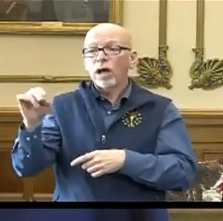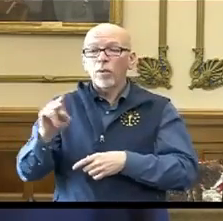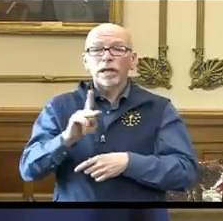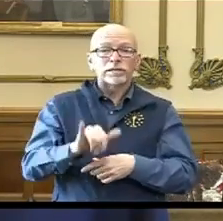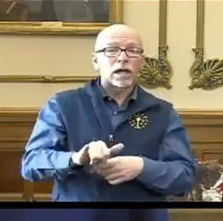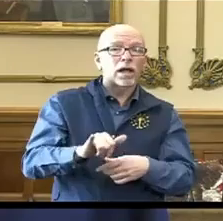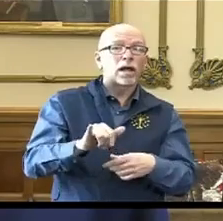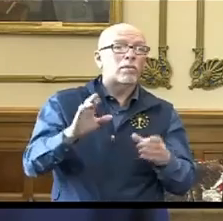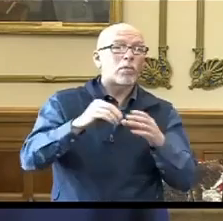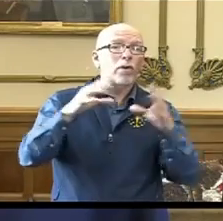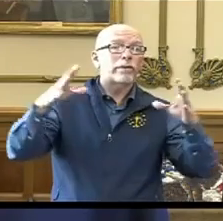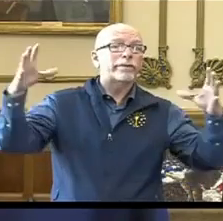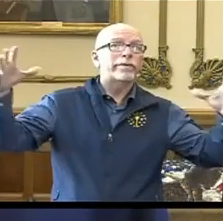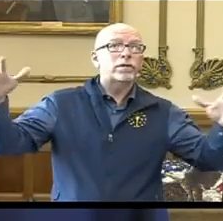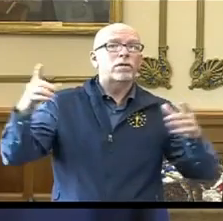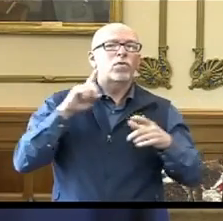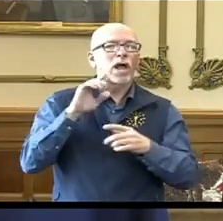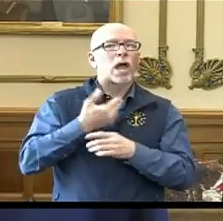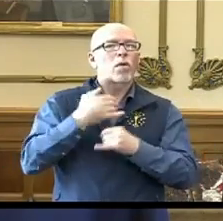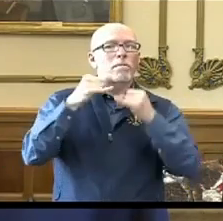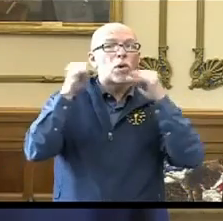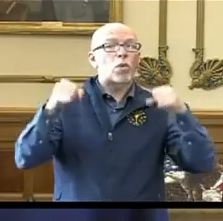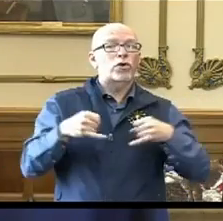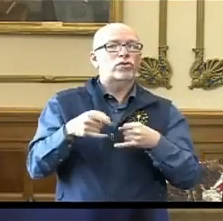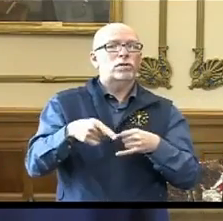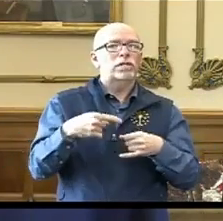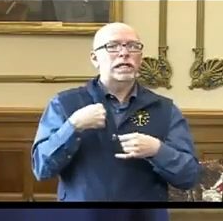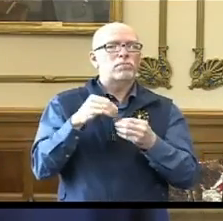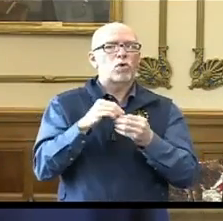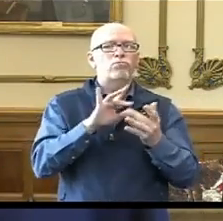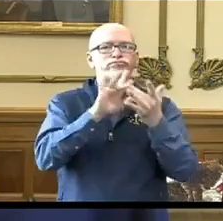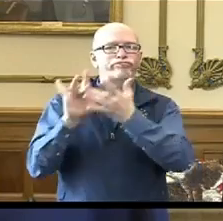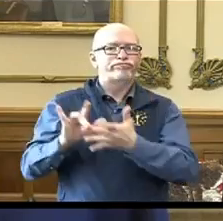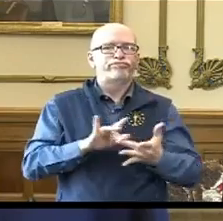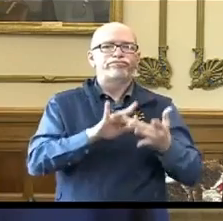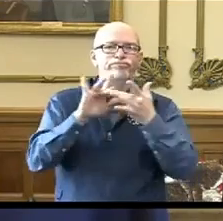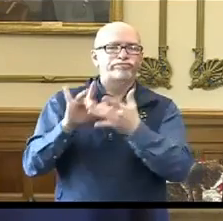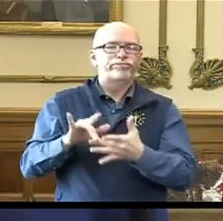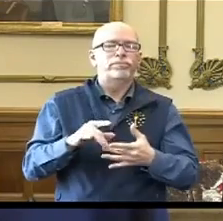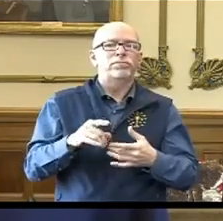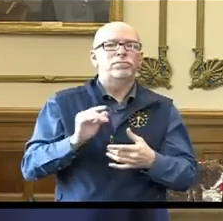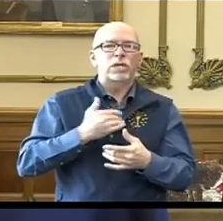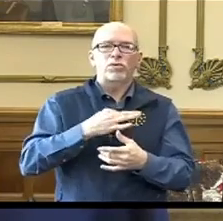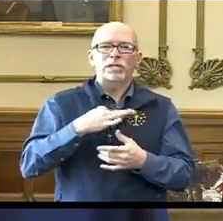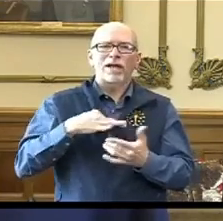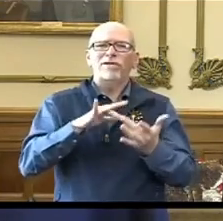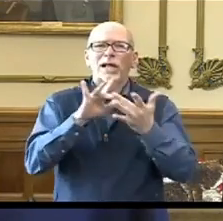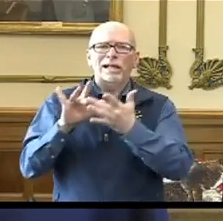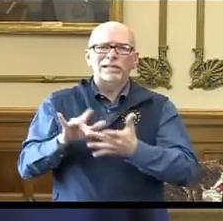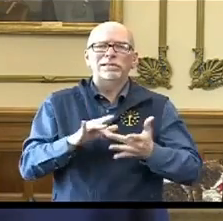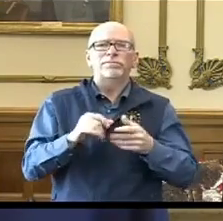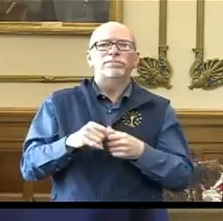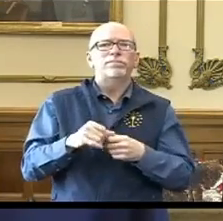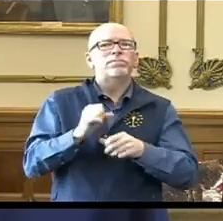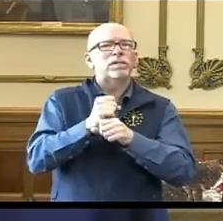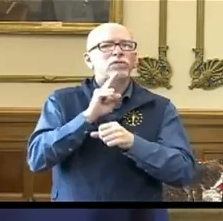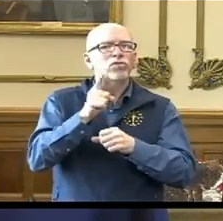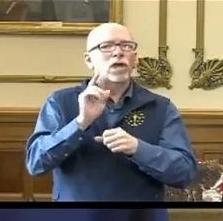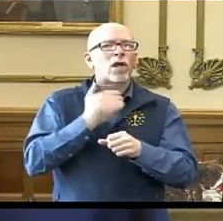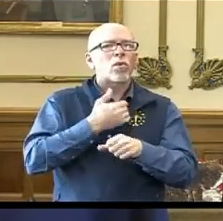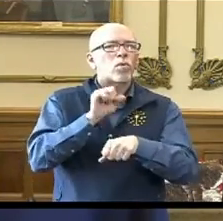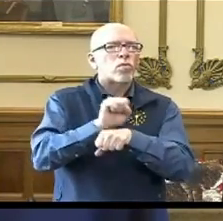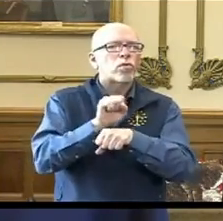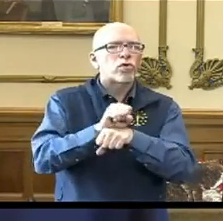beyond that, but those are the border states that I'm in constant contact with, or our staff, to talk about those